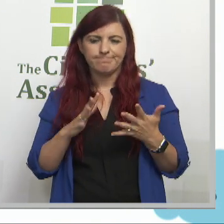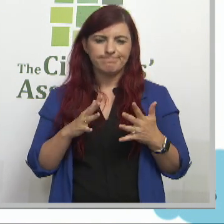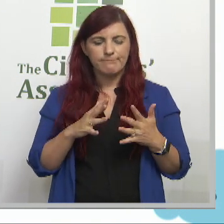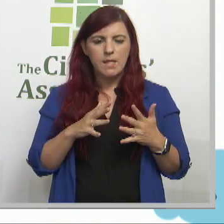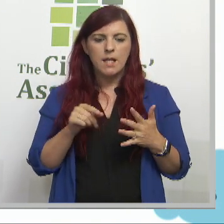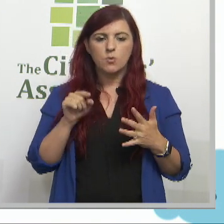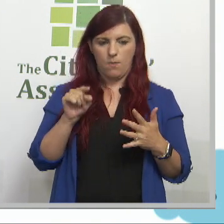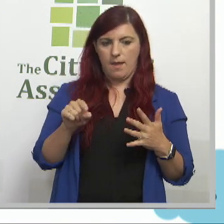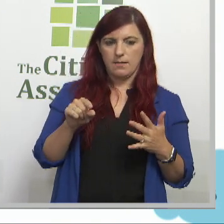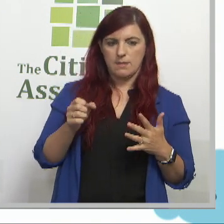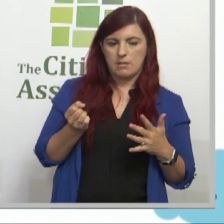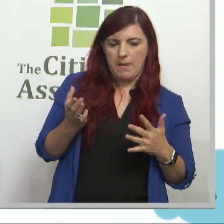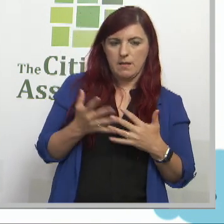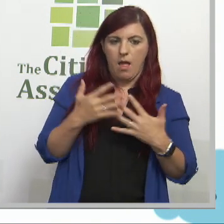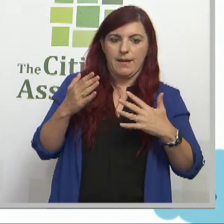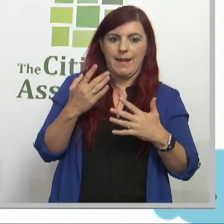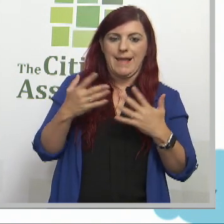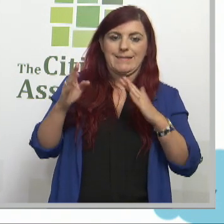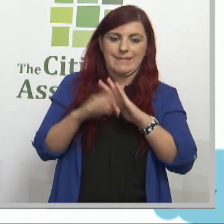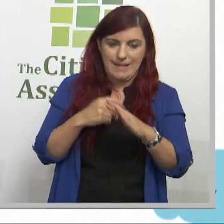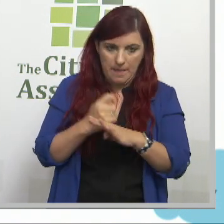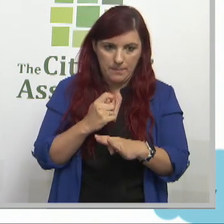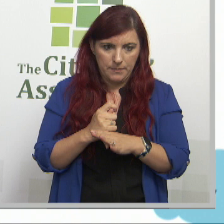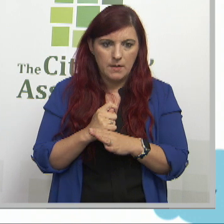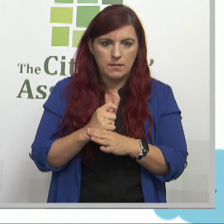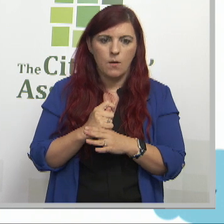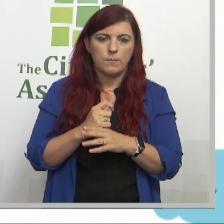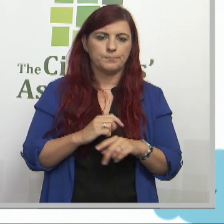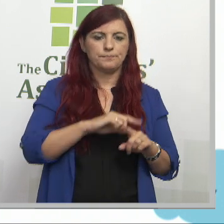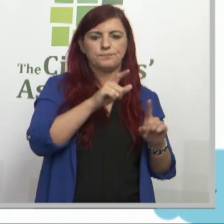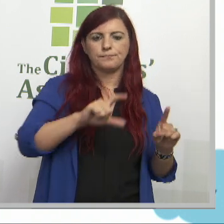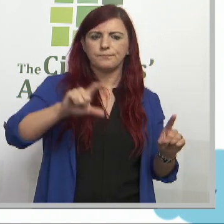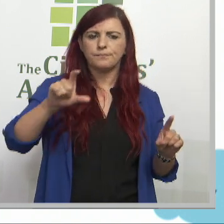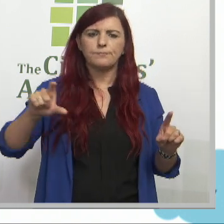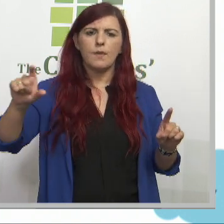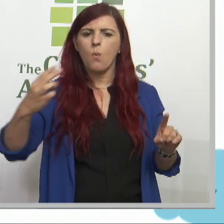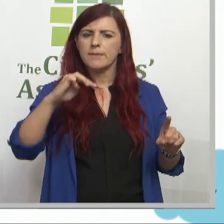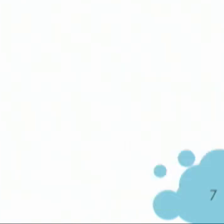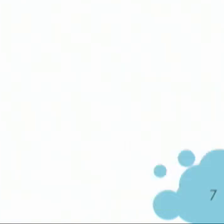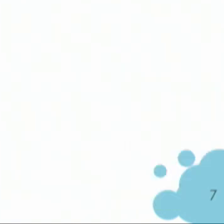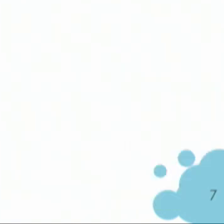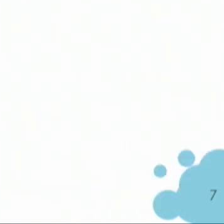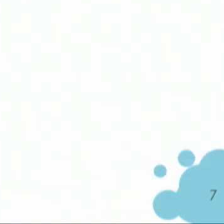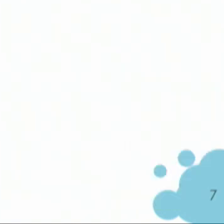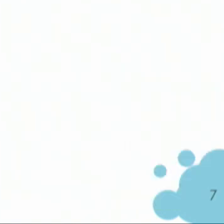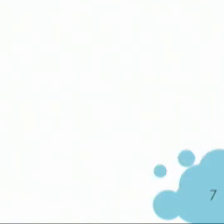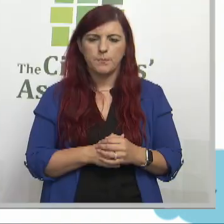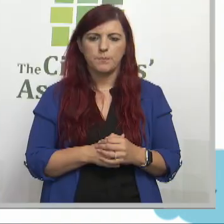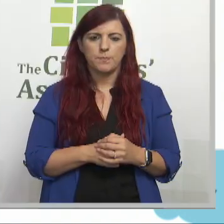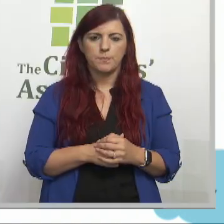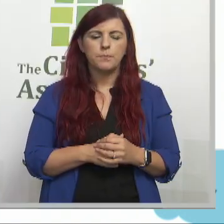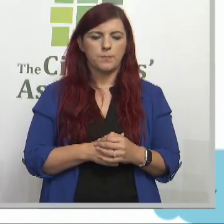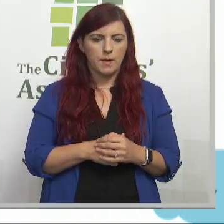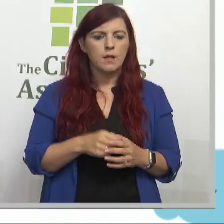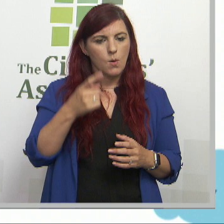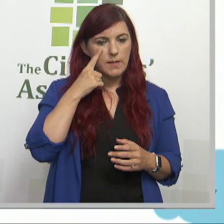they tend to spend a lot less time running deficits. So why is there this bias, and what does it do? Well, first of all, we can see that if you constantly run